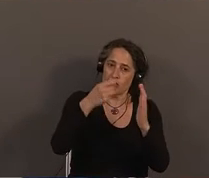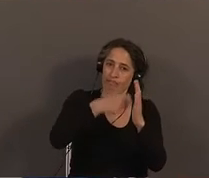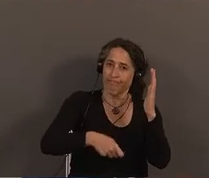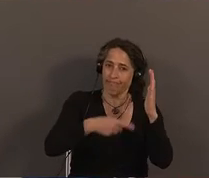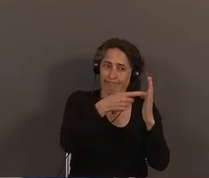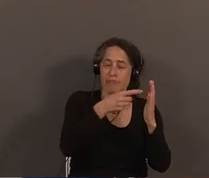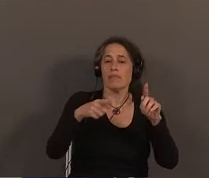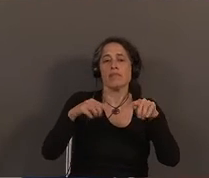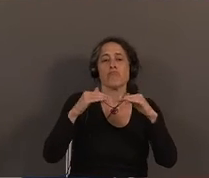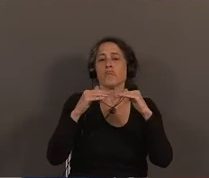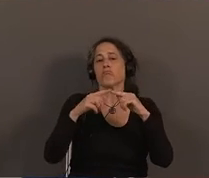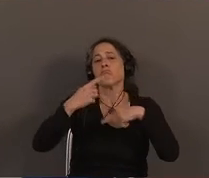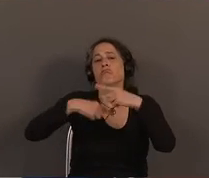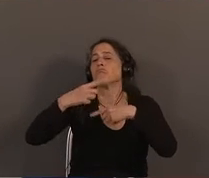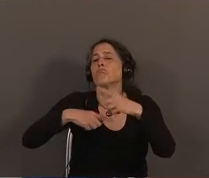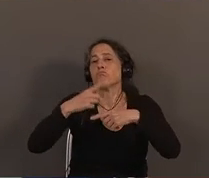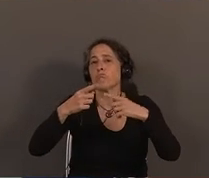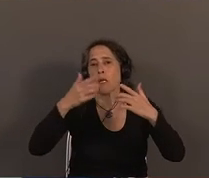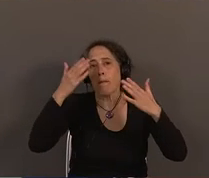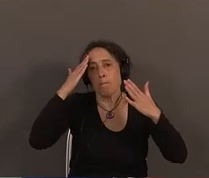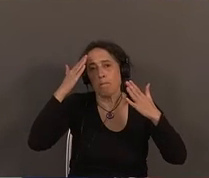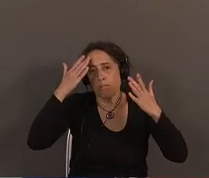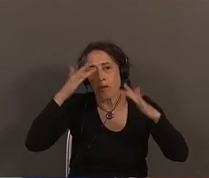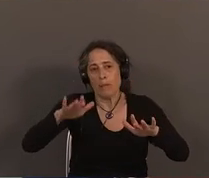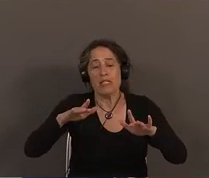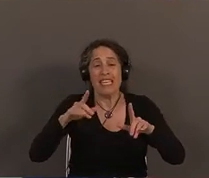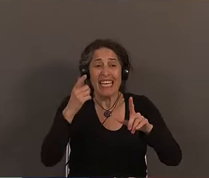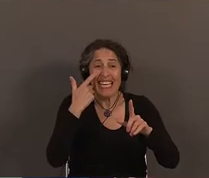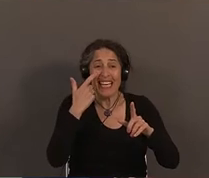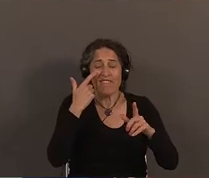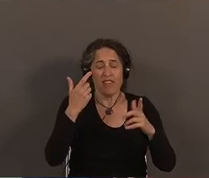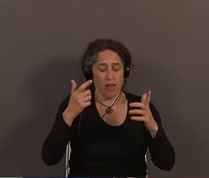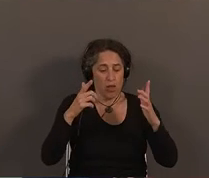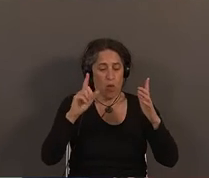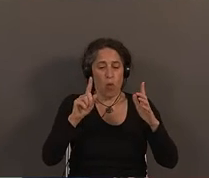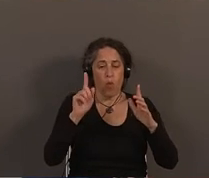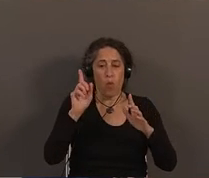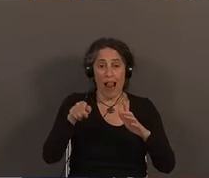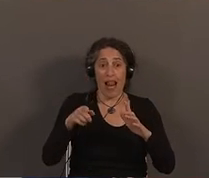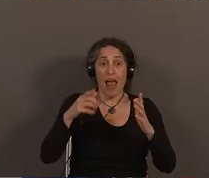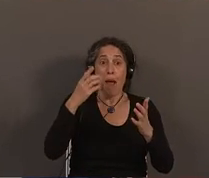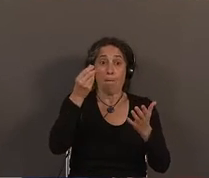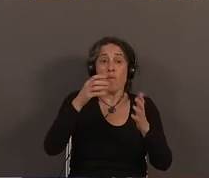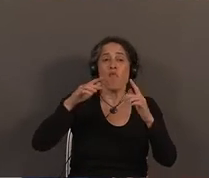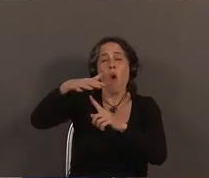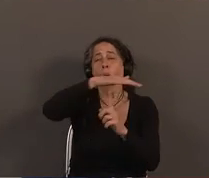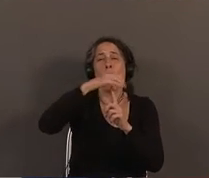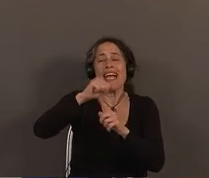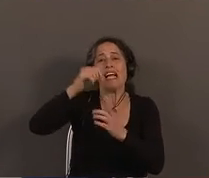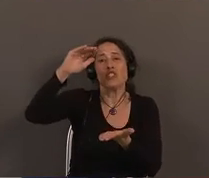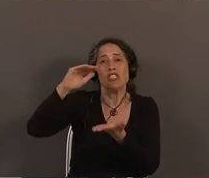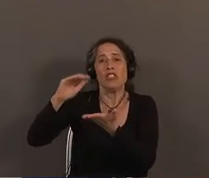they put the roaming price, that will be 85% cheaper than yesterday. So that is